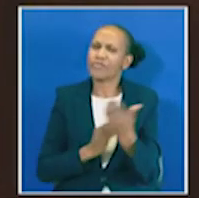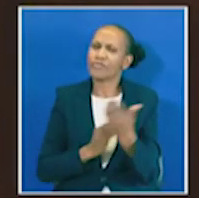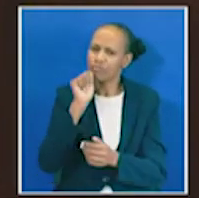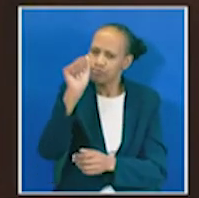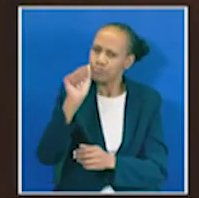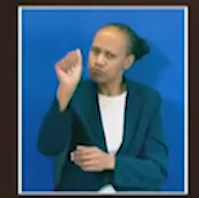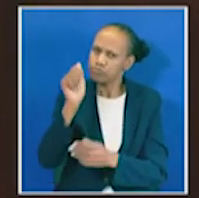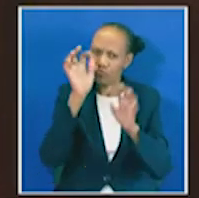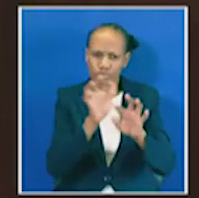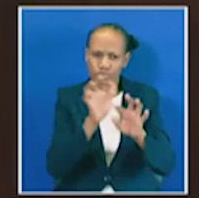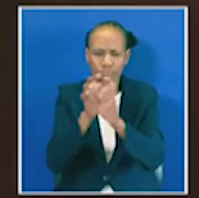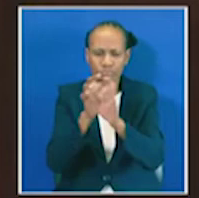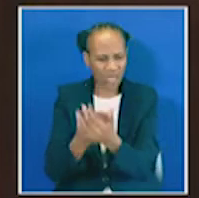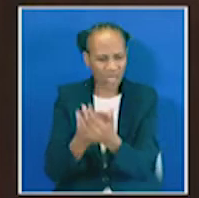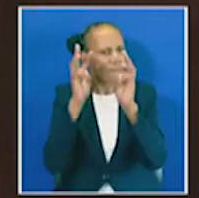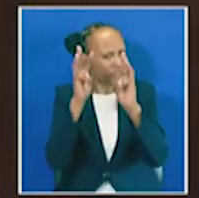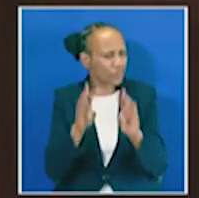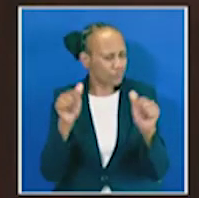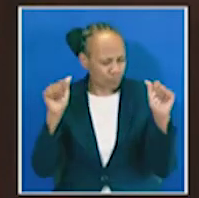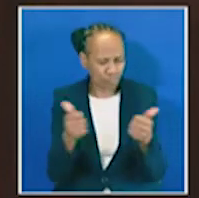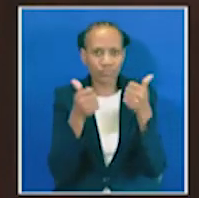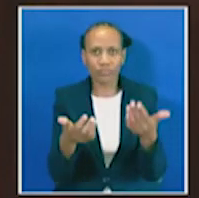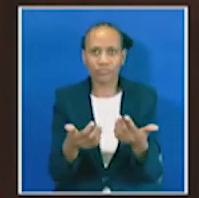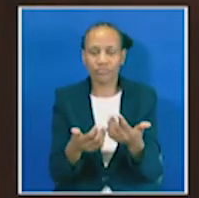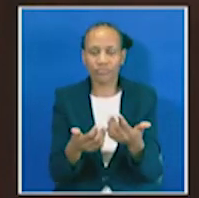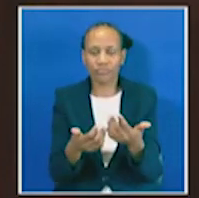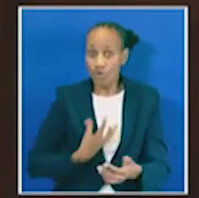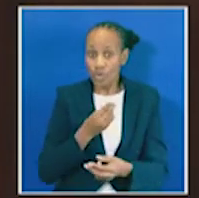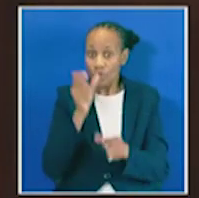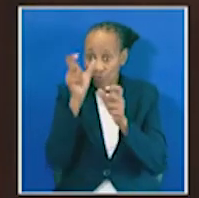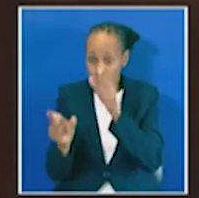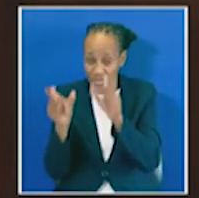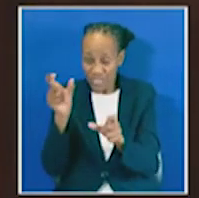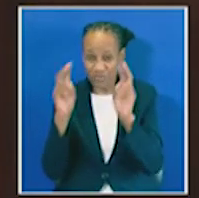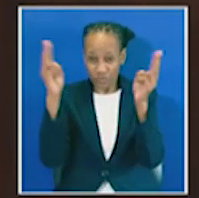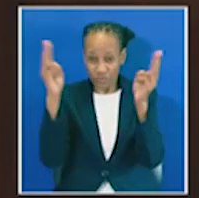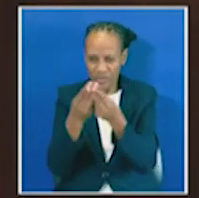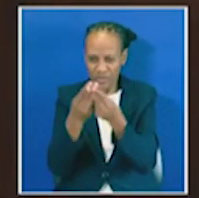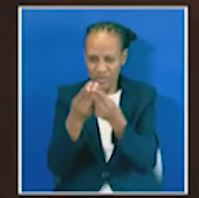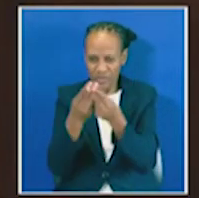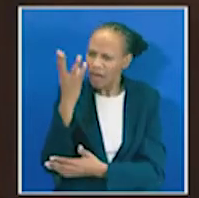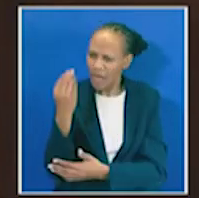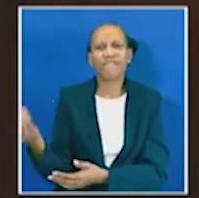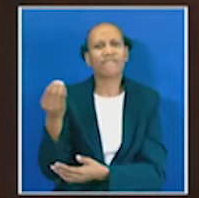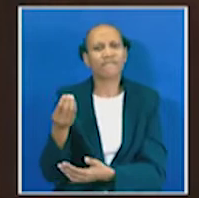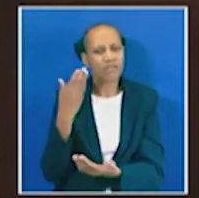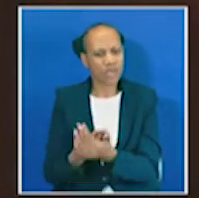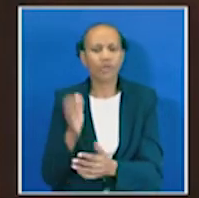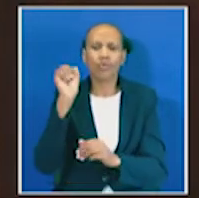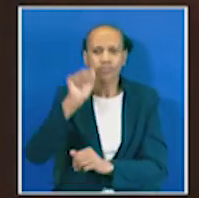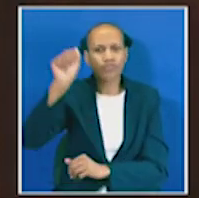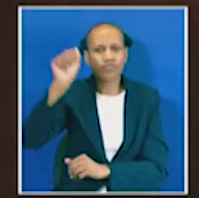Constitution, peacefully. Students have every right to express their dissatisfaction about